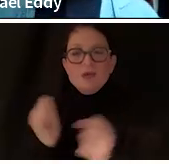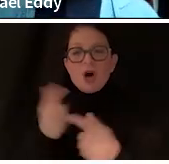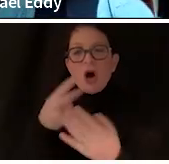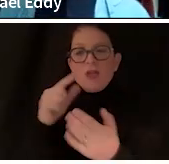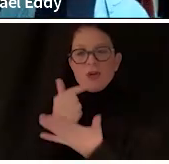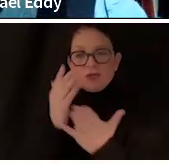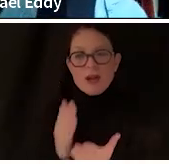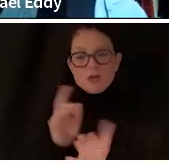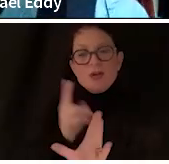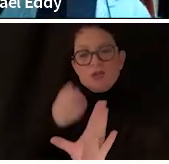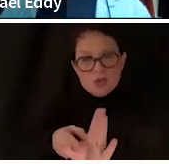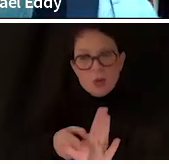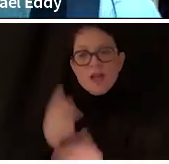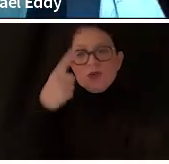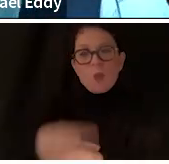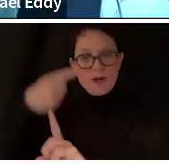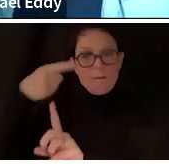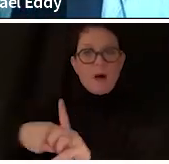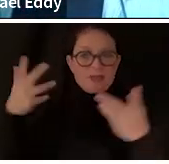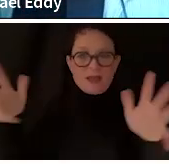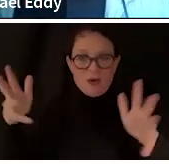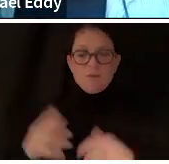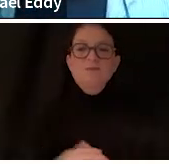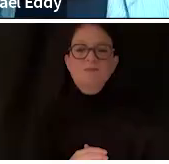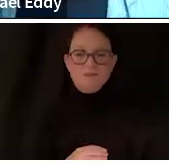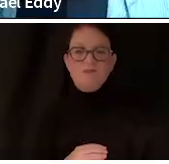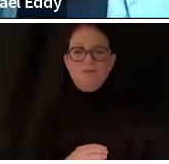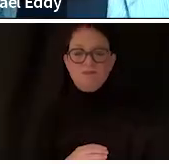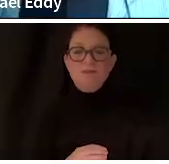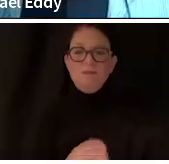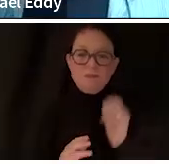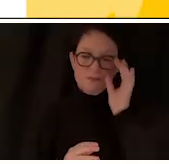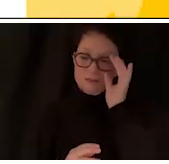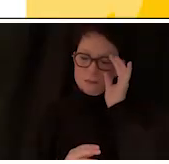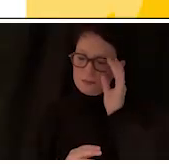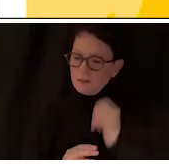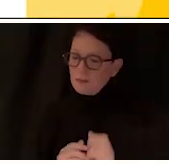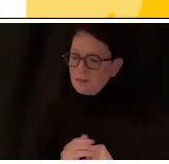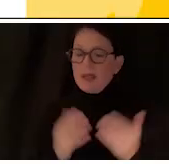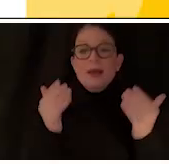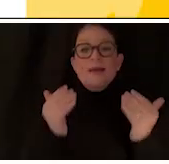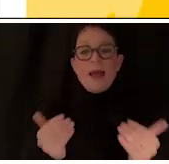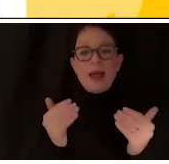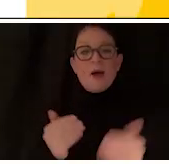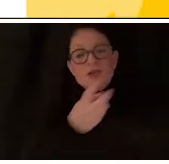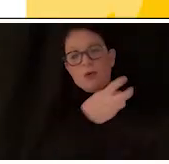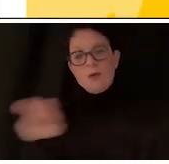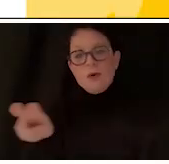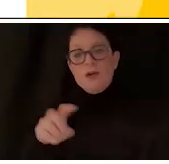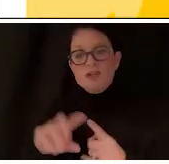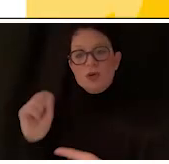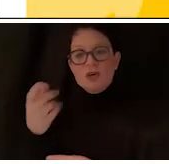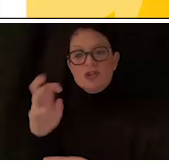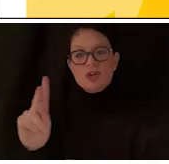graduates that want to join, and that's just once a month. All right. And now to pass things off to the